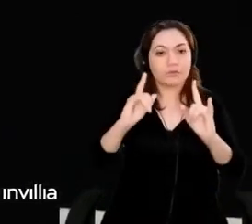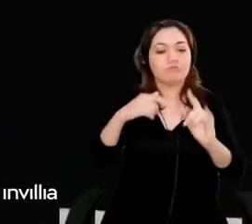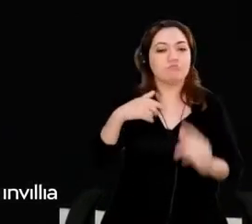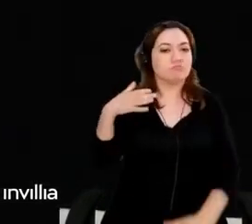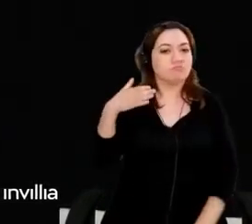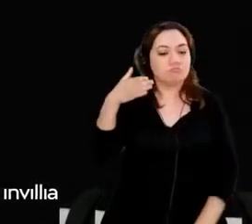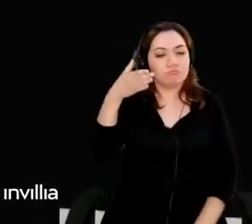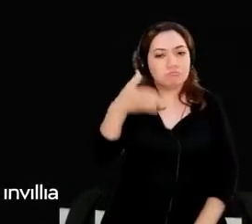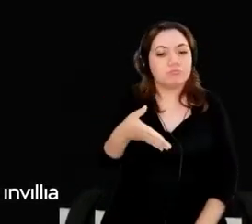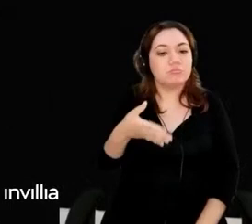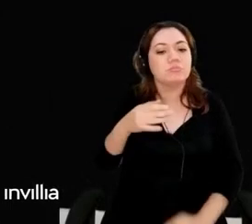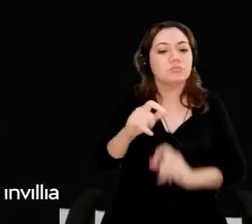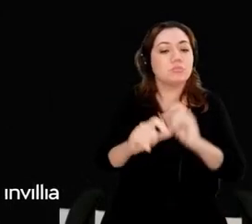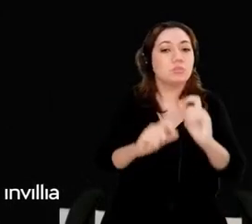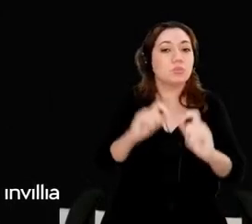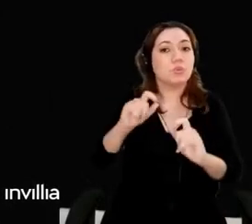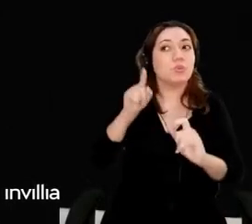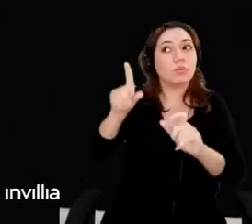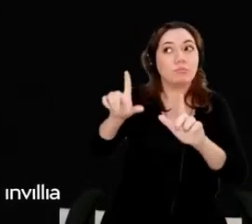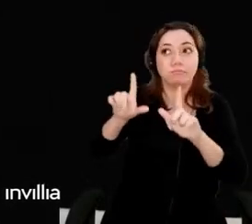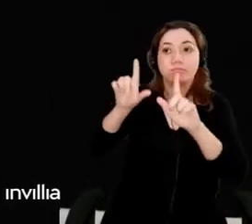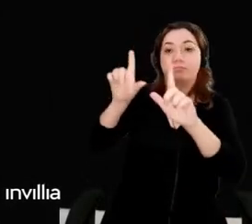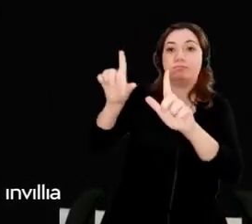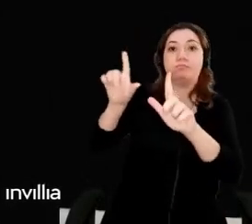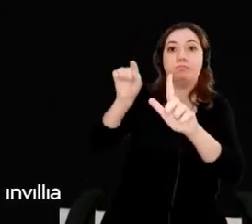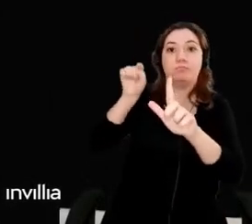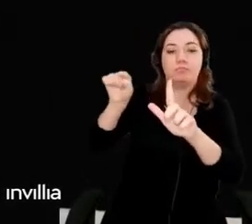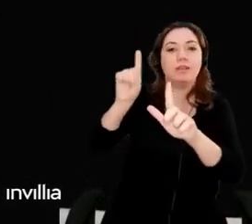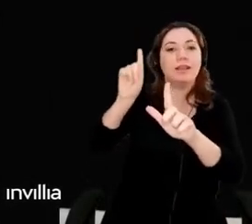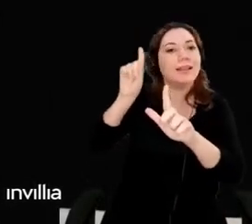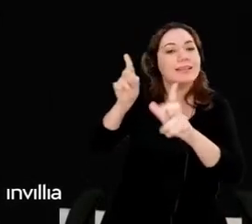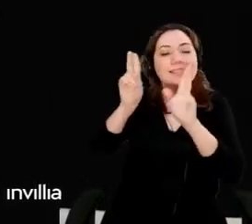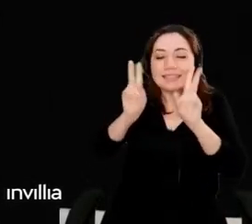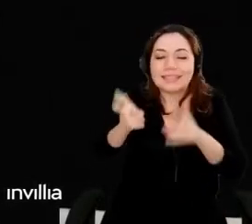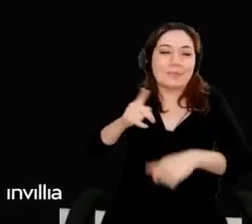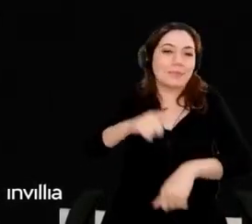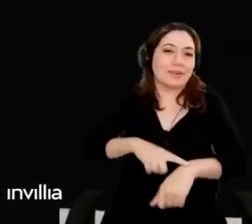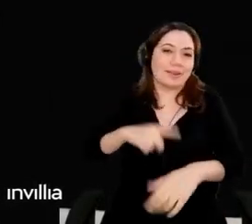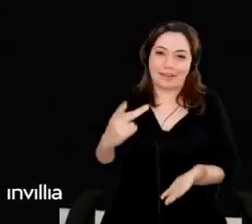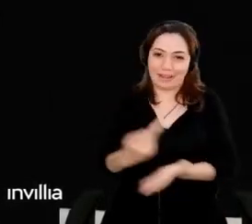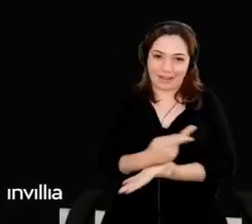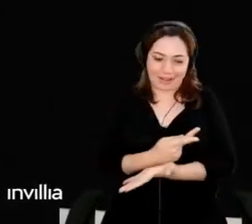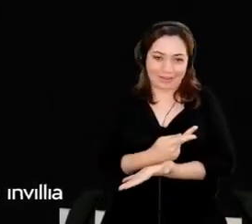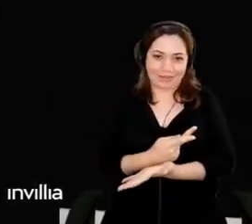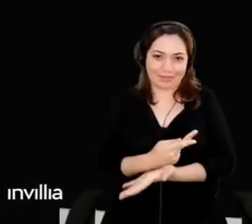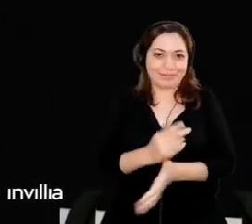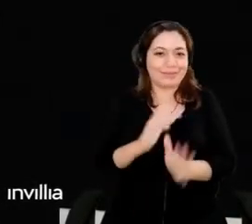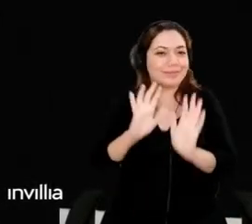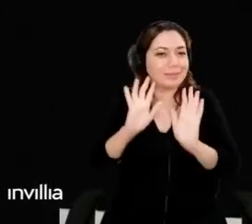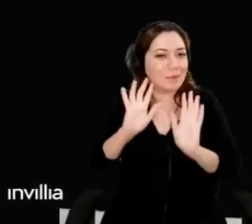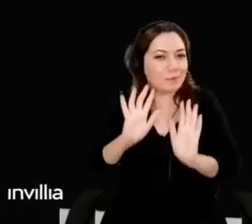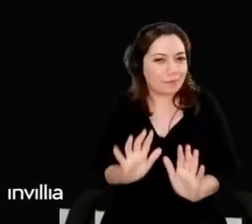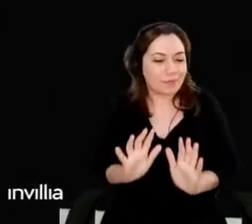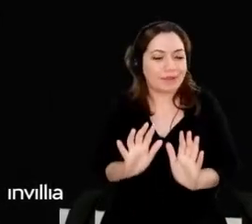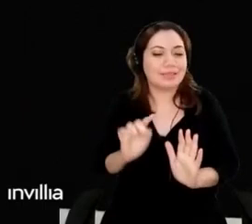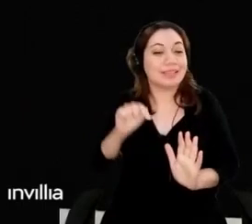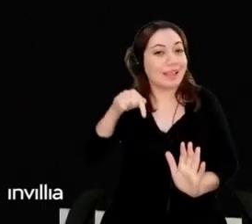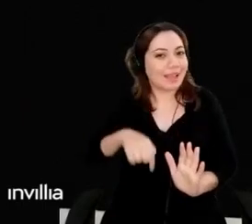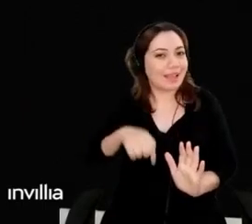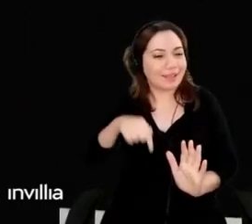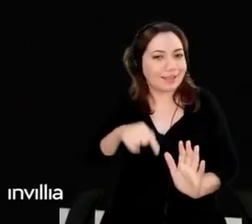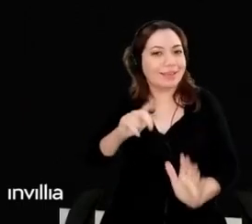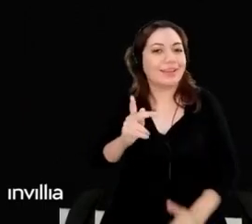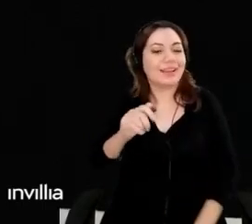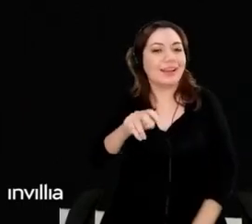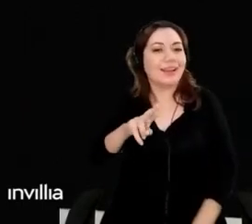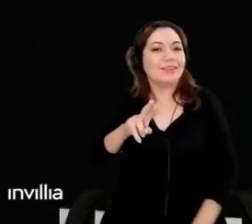that clock will be having the wrong time. But not in the Harvard Club. Because they keep track